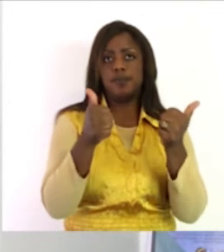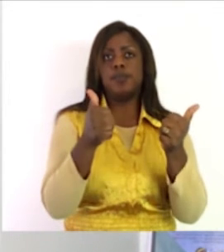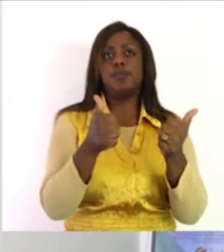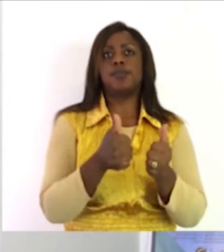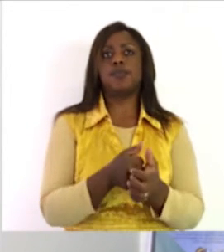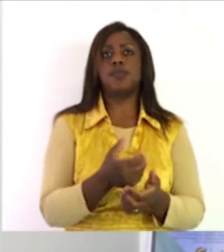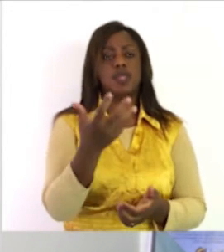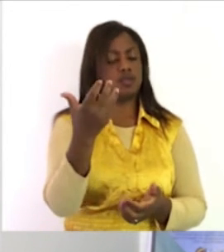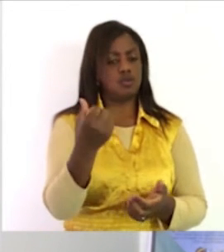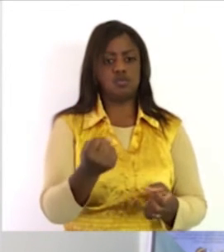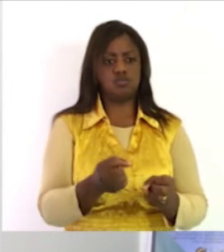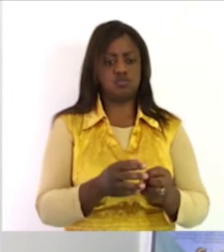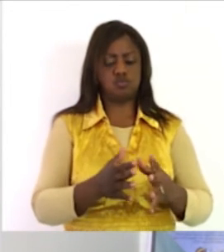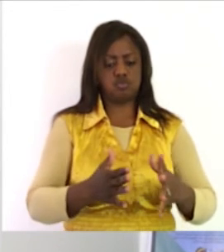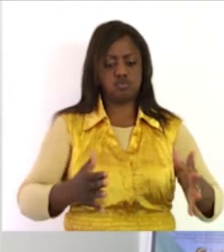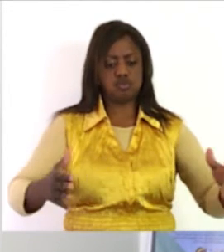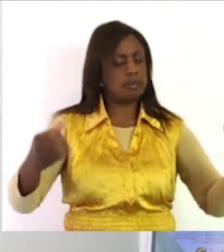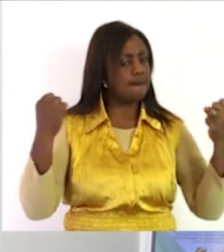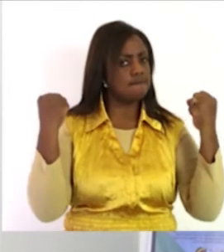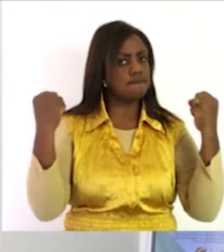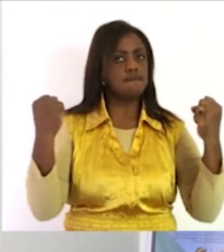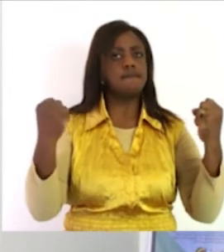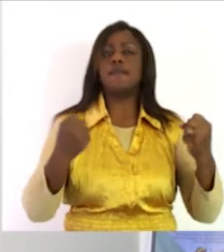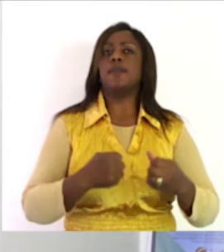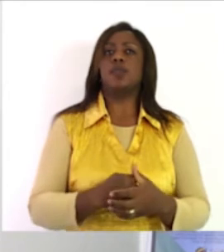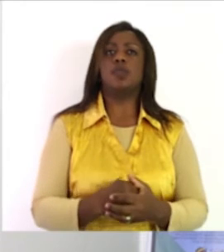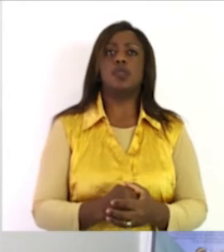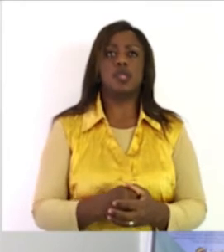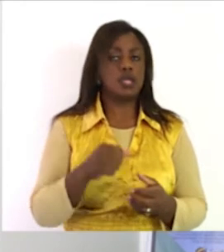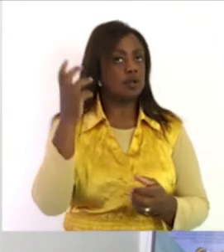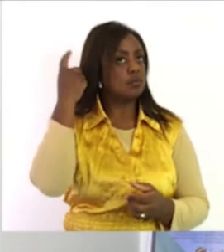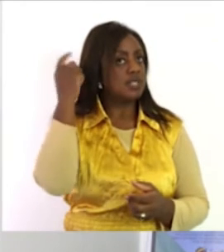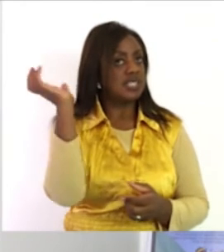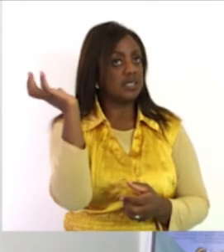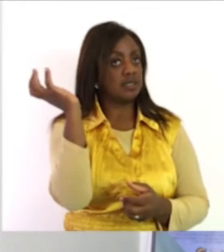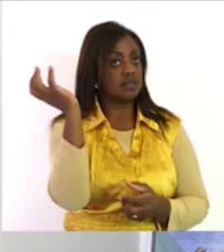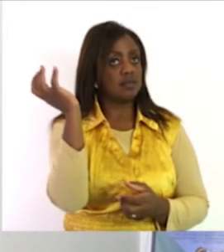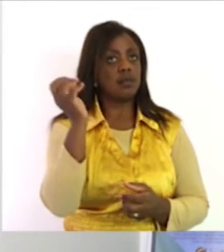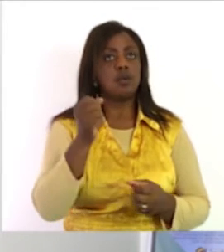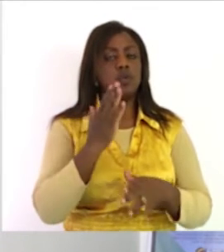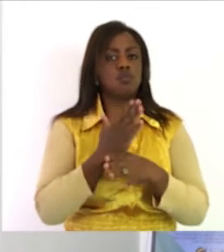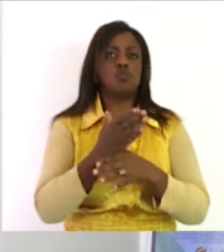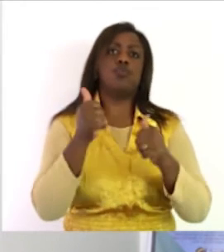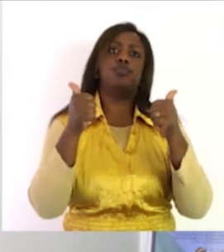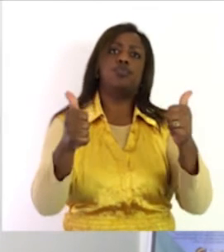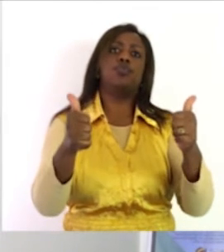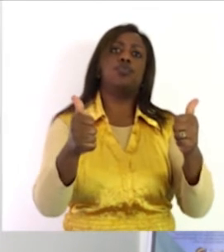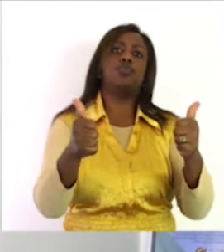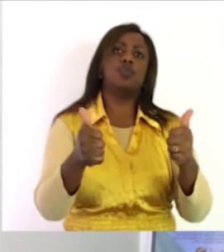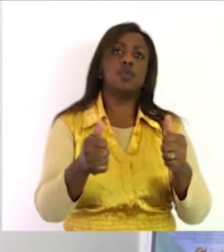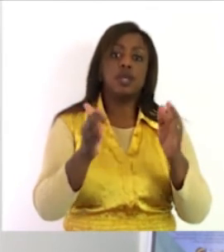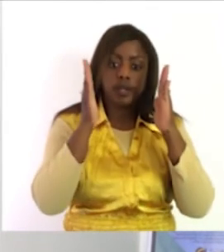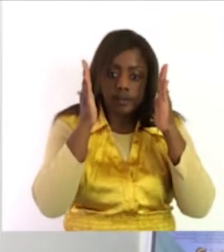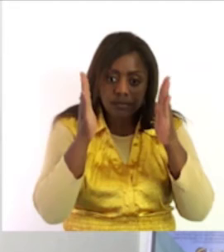have increased bone density, your brain functions better. You can even focus better in